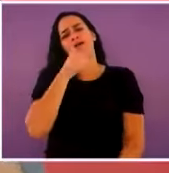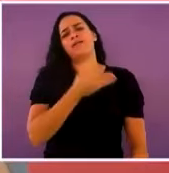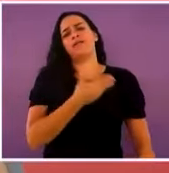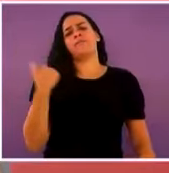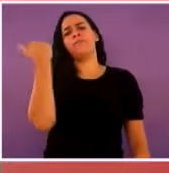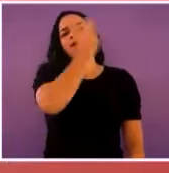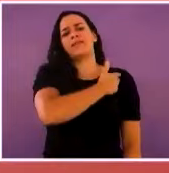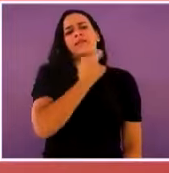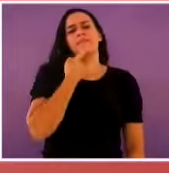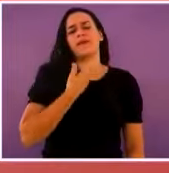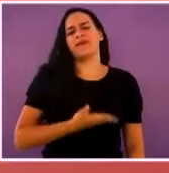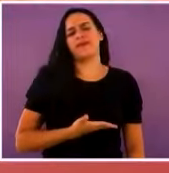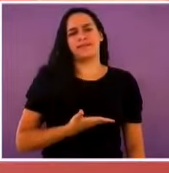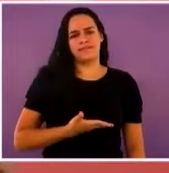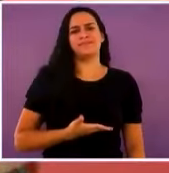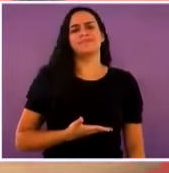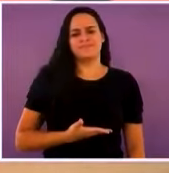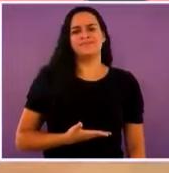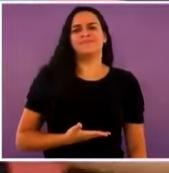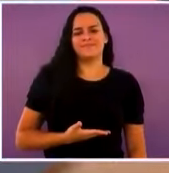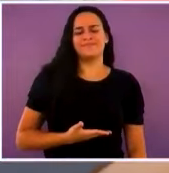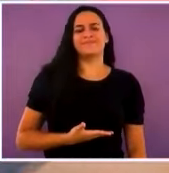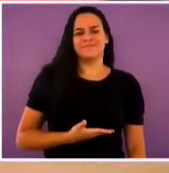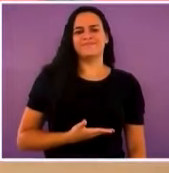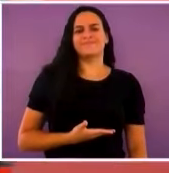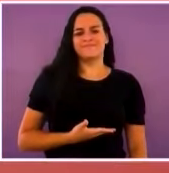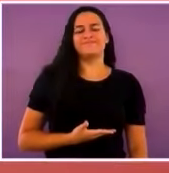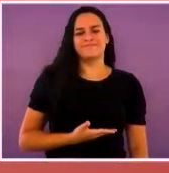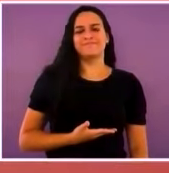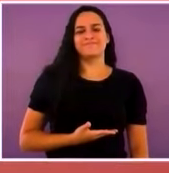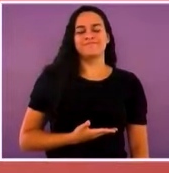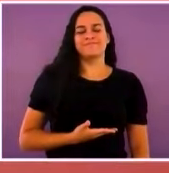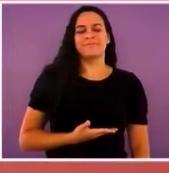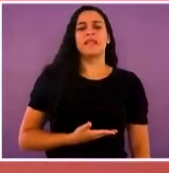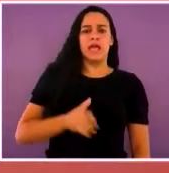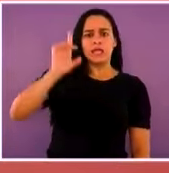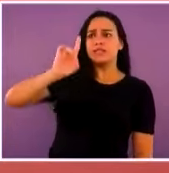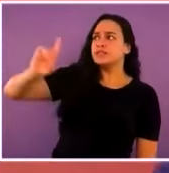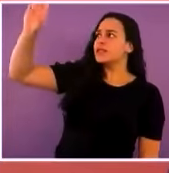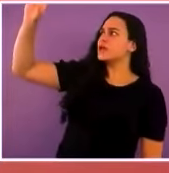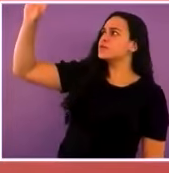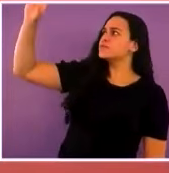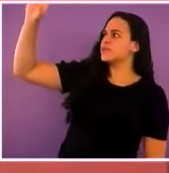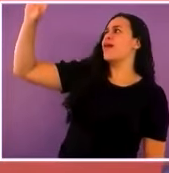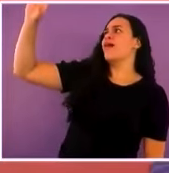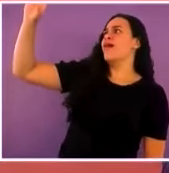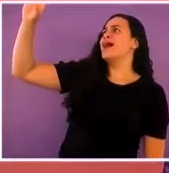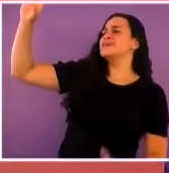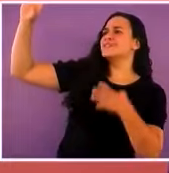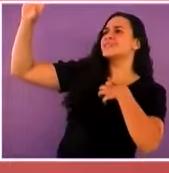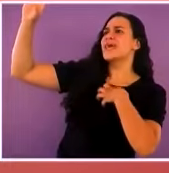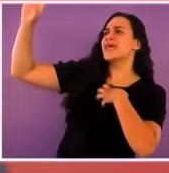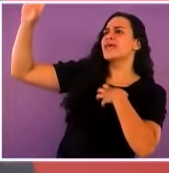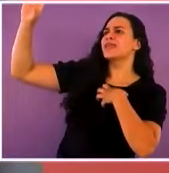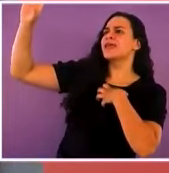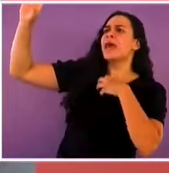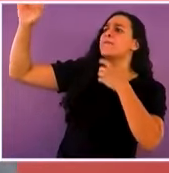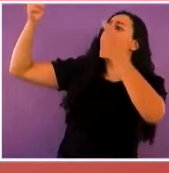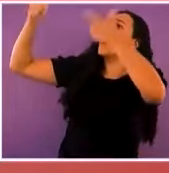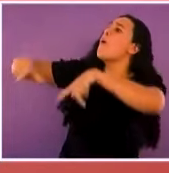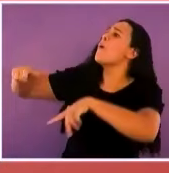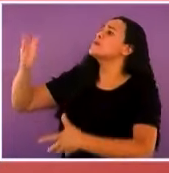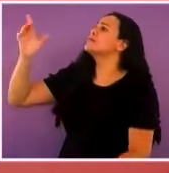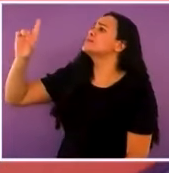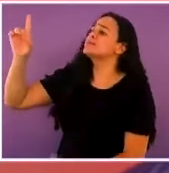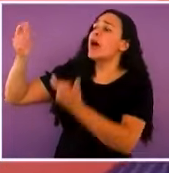but we don't know where he is. Mary is nearer. Deus está próximo, mas nós não sabemos onde ele está. Mas Maria, ela está